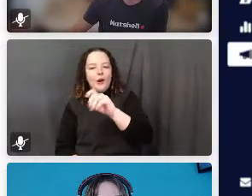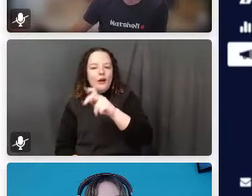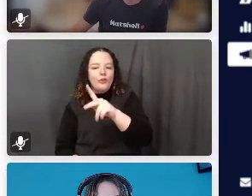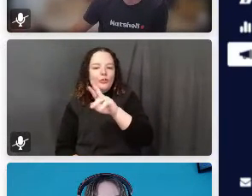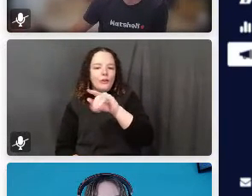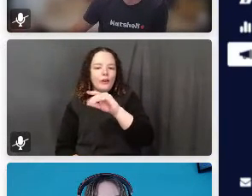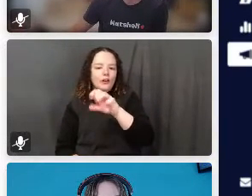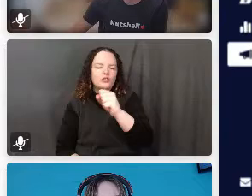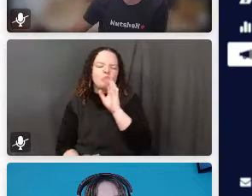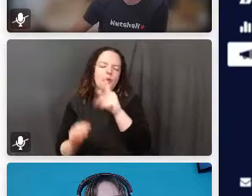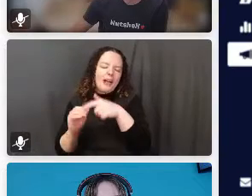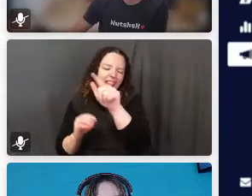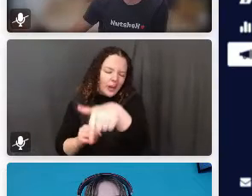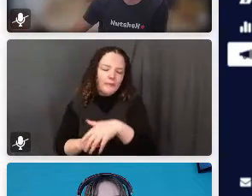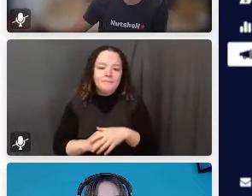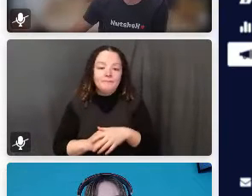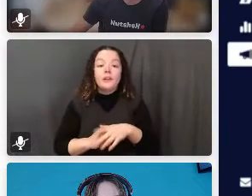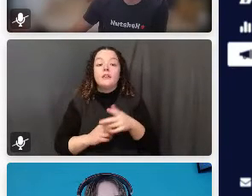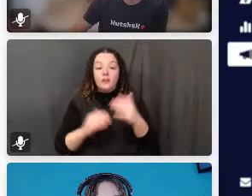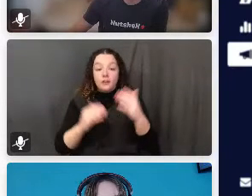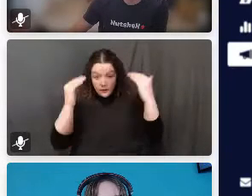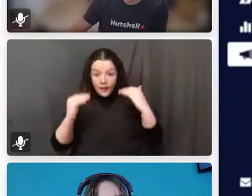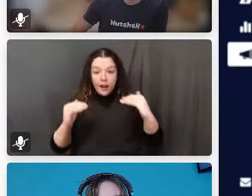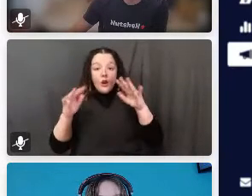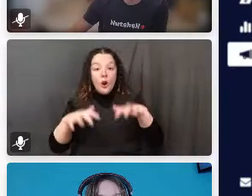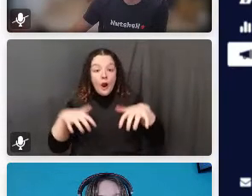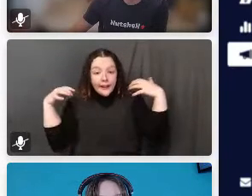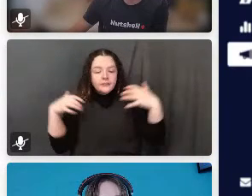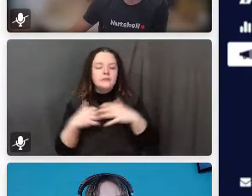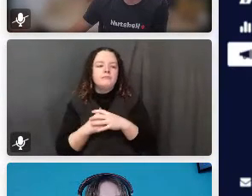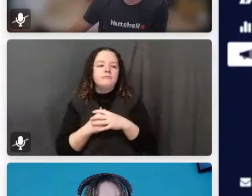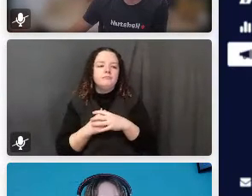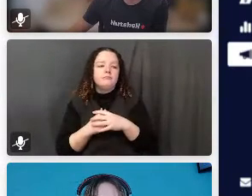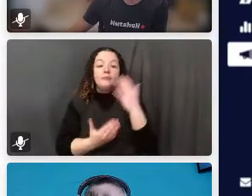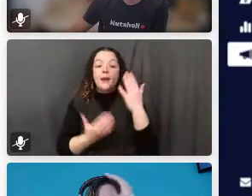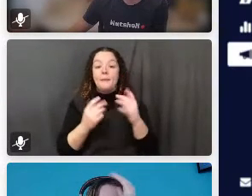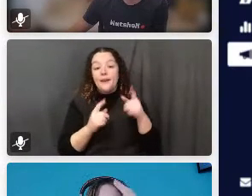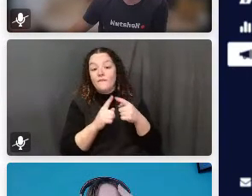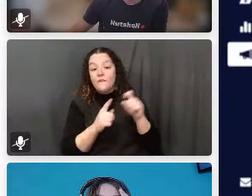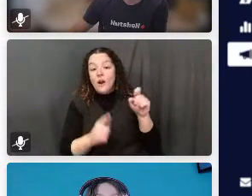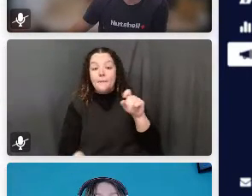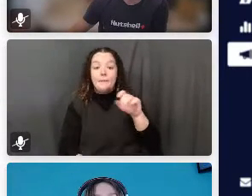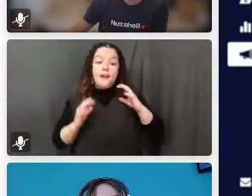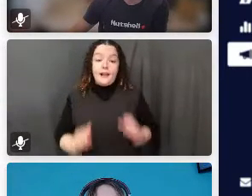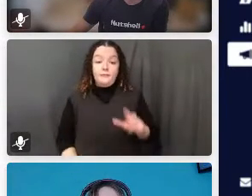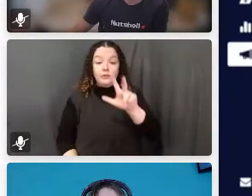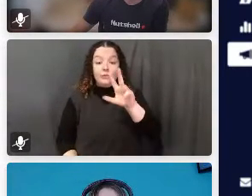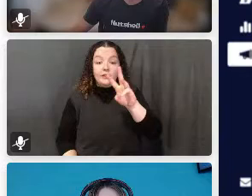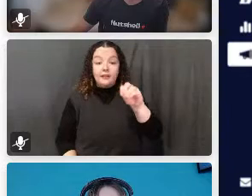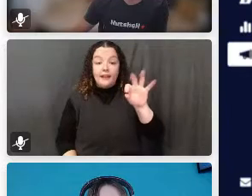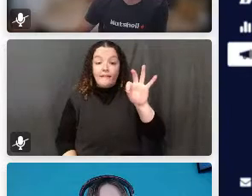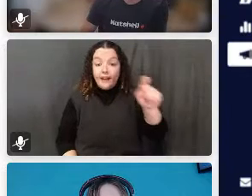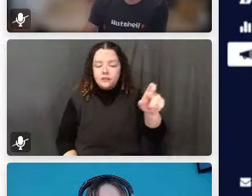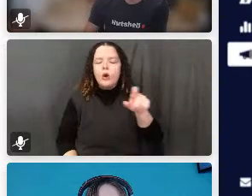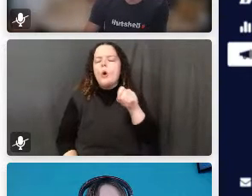our audience. So this could be an audience synced from Customer 360 FX, or it could be an